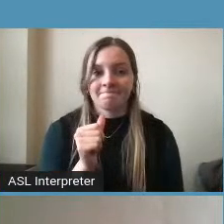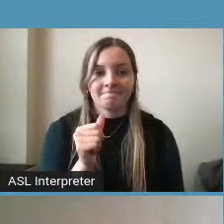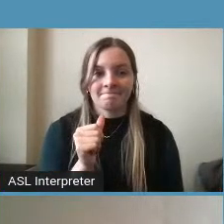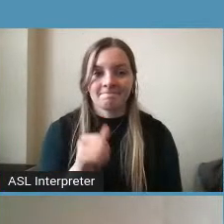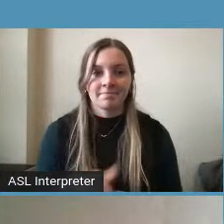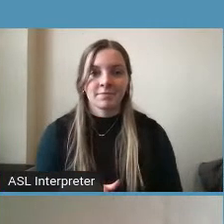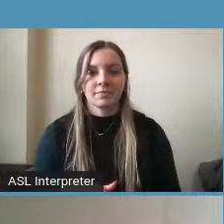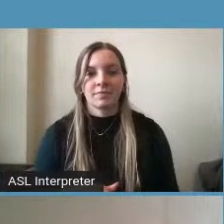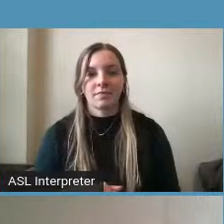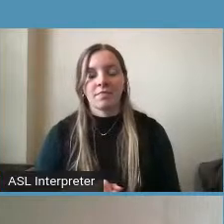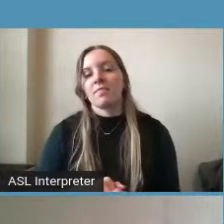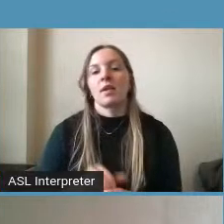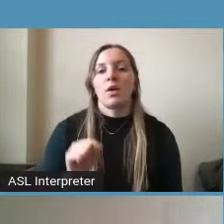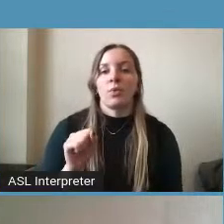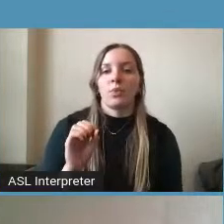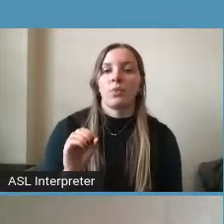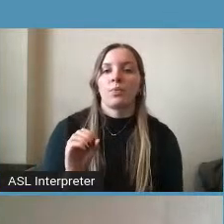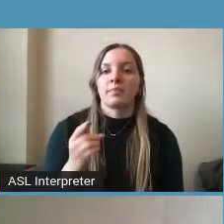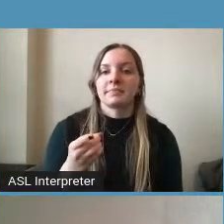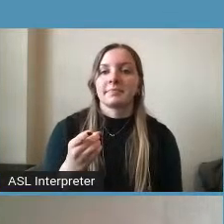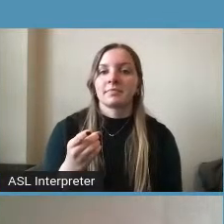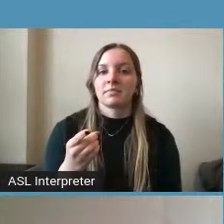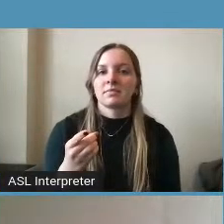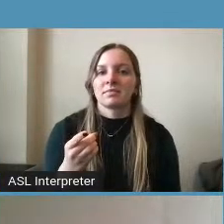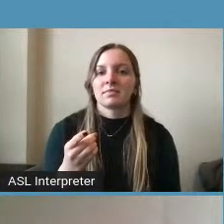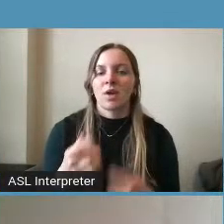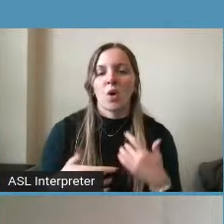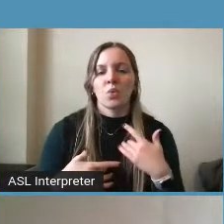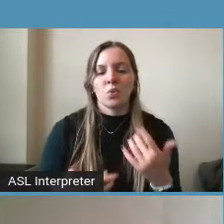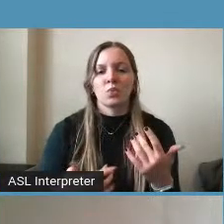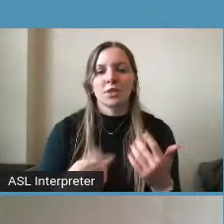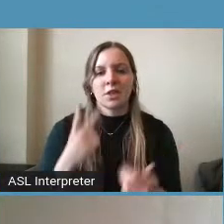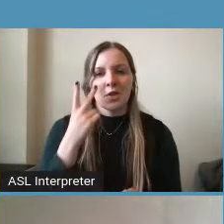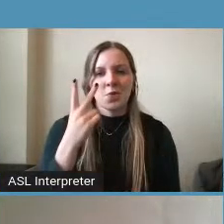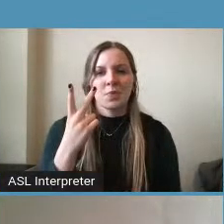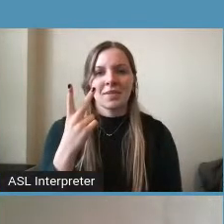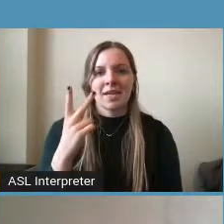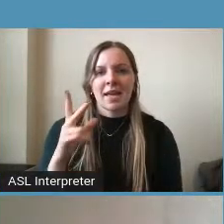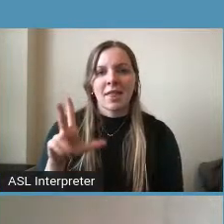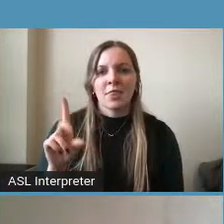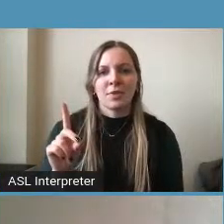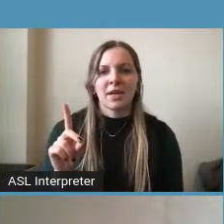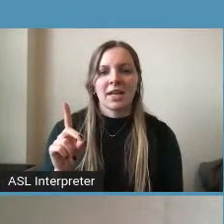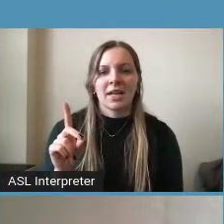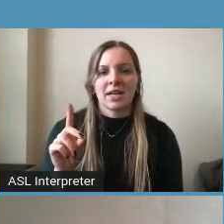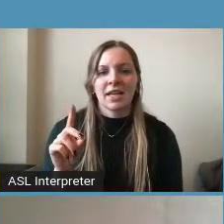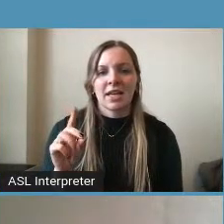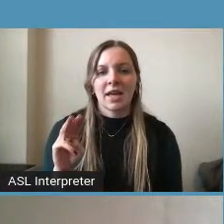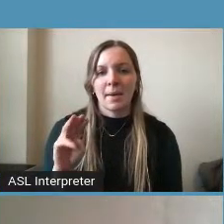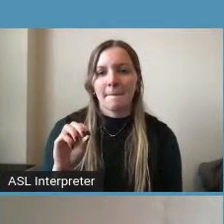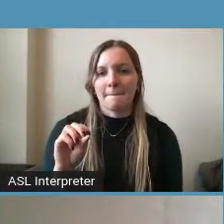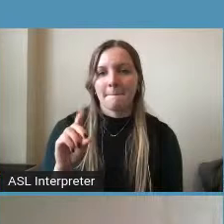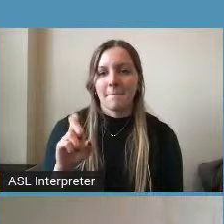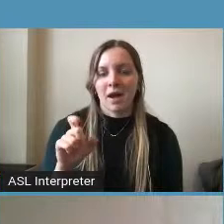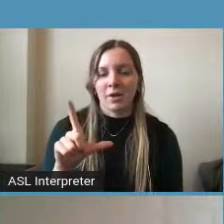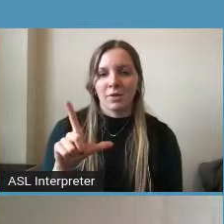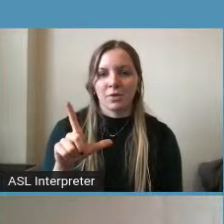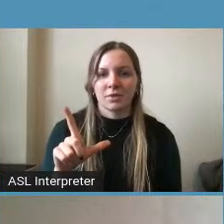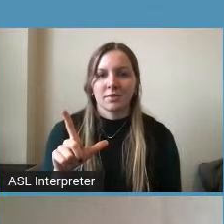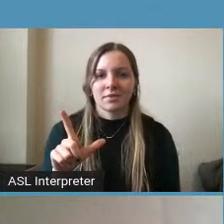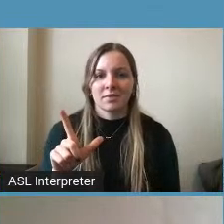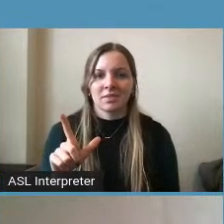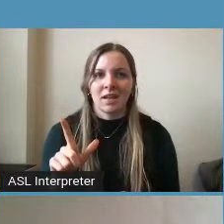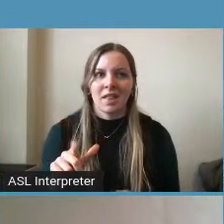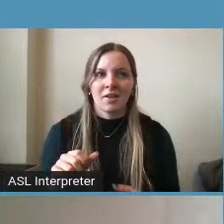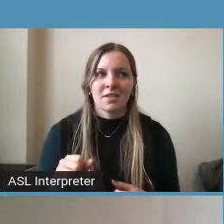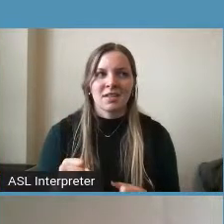you see 3D models presented, a lot of work has been done to them before you see them. And so if you just